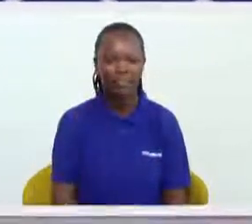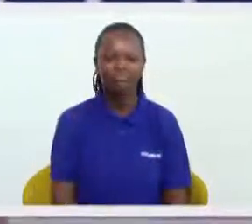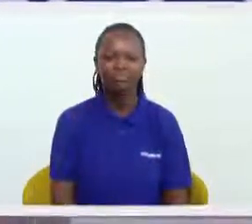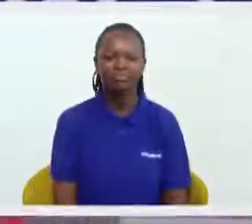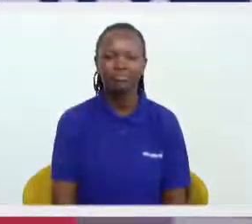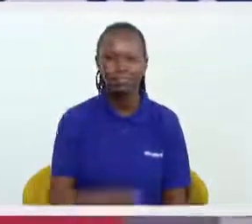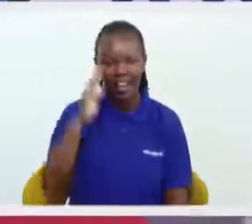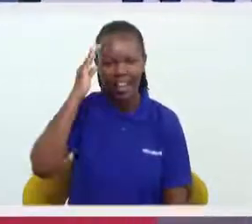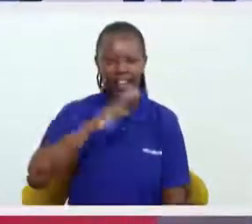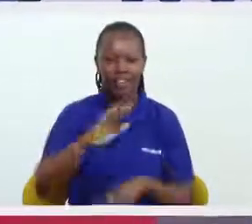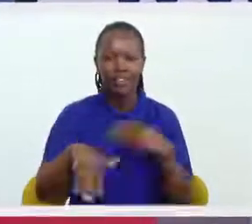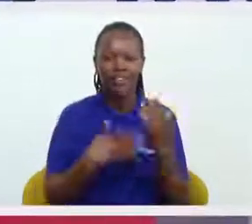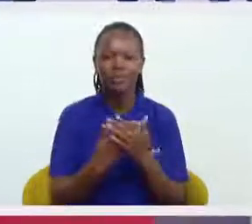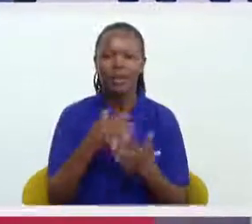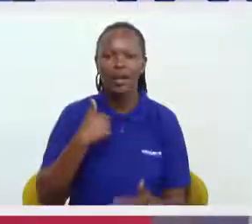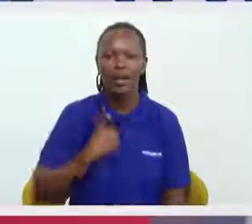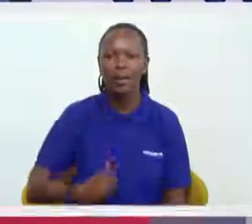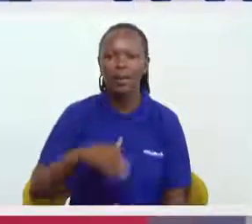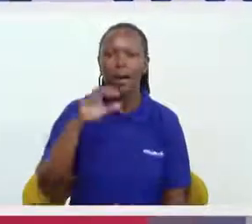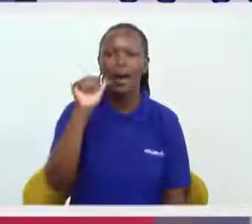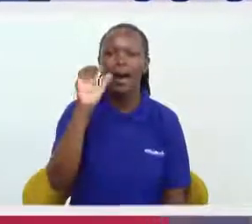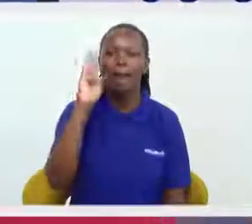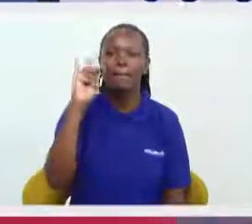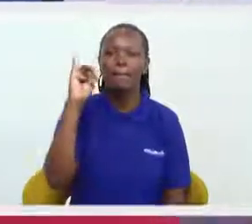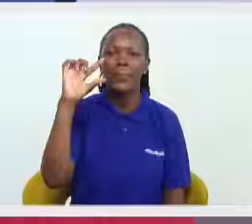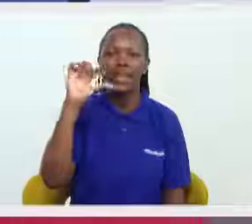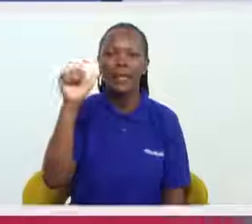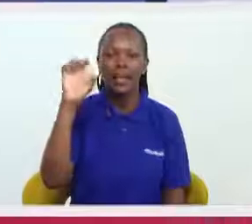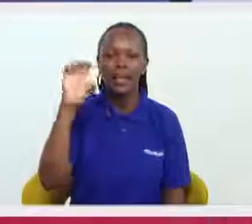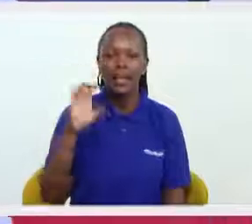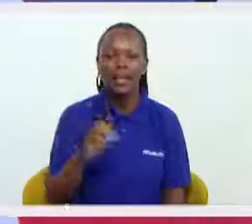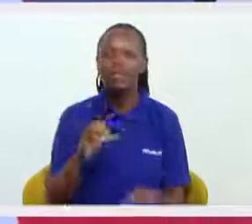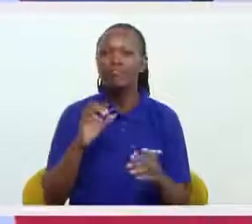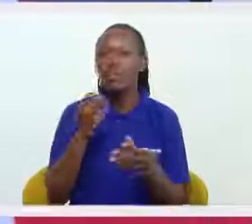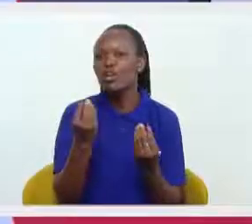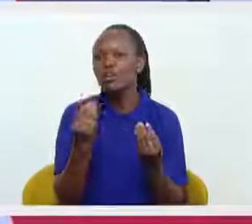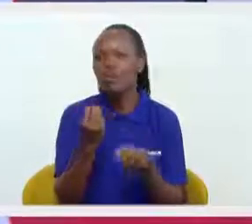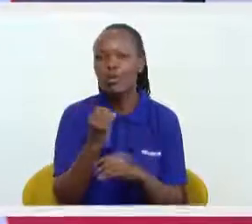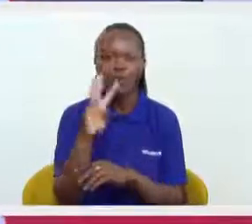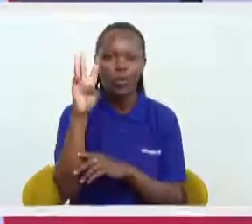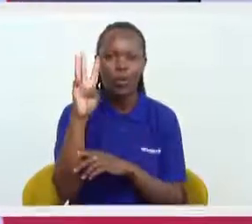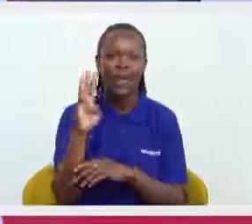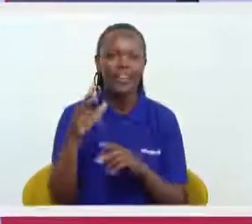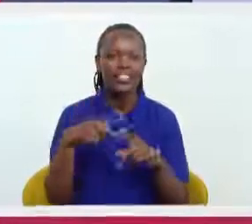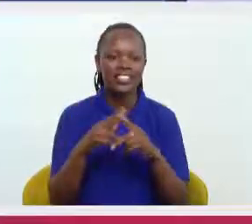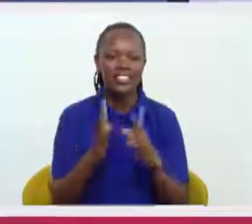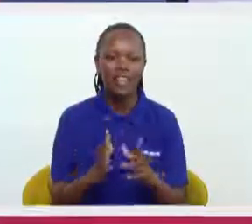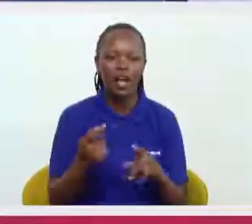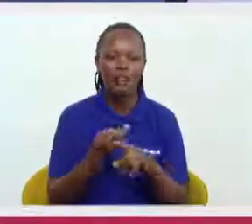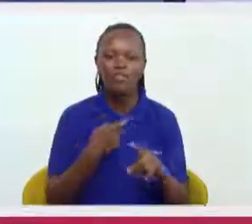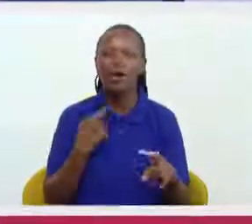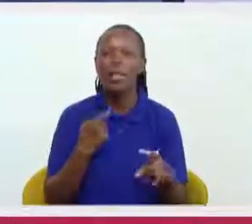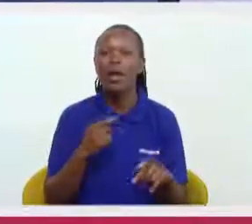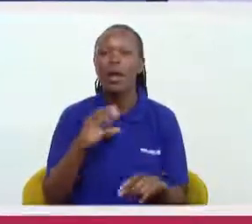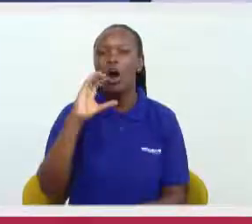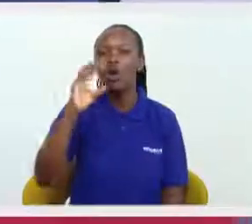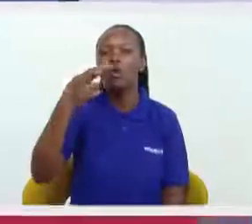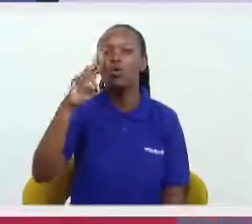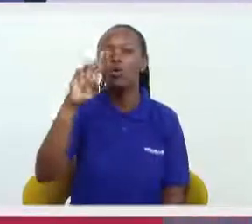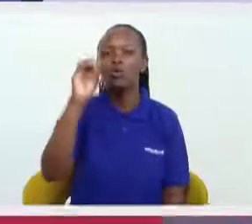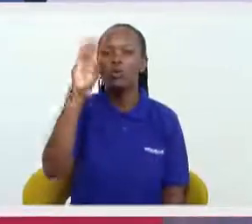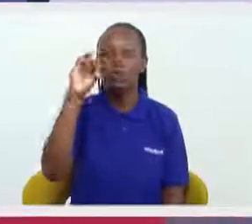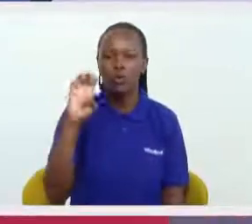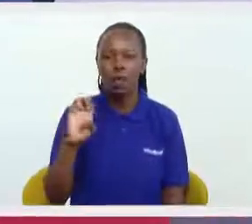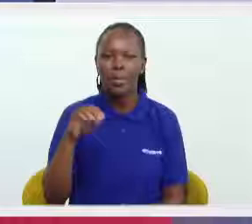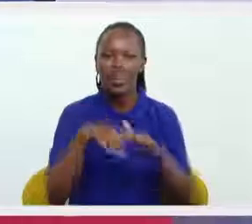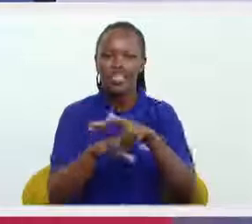Hi everybody, I'm Abigail Klein. I'm a software engineer at Google as well. We both work on the Chrome accessibility team. We're